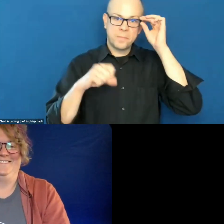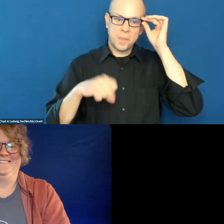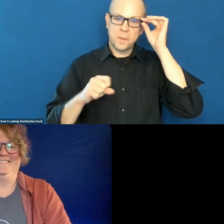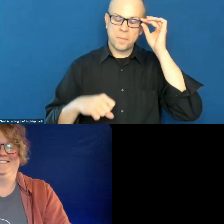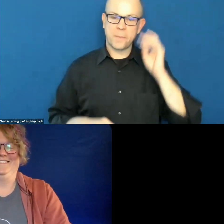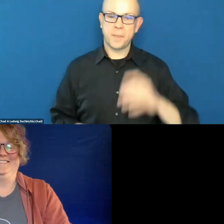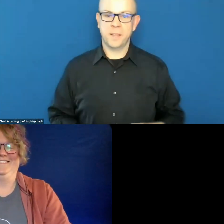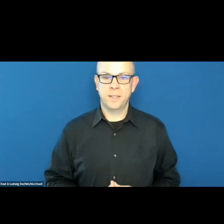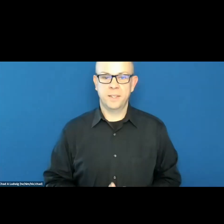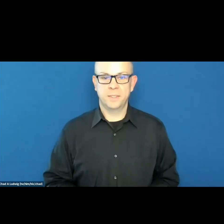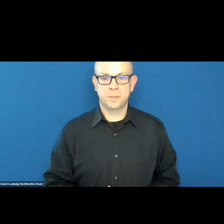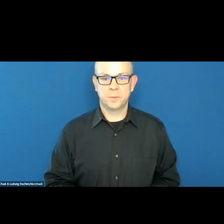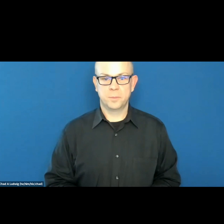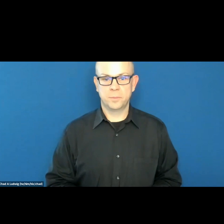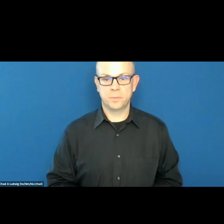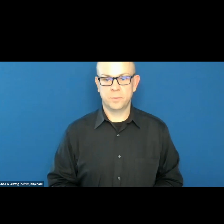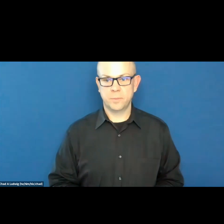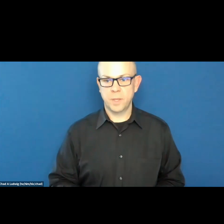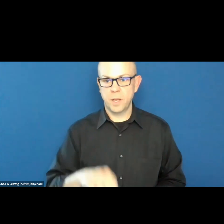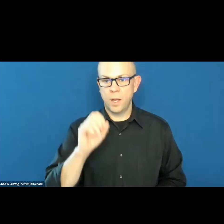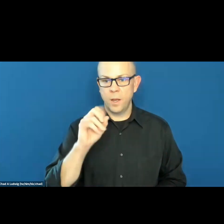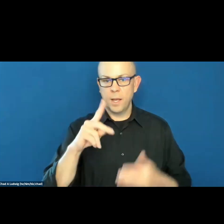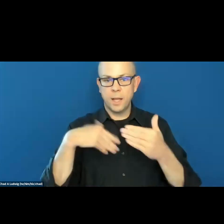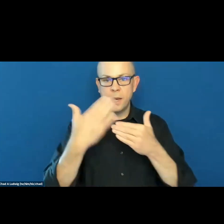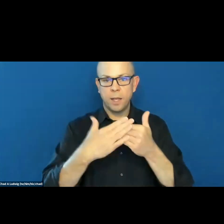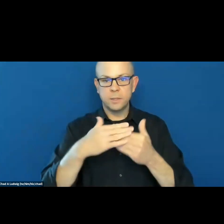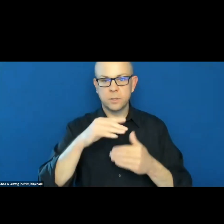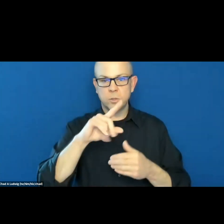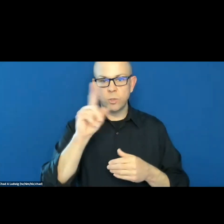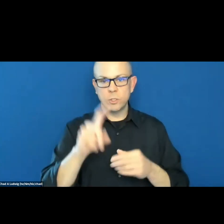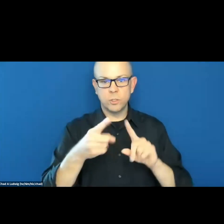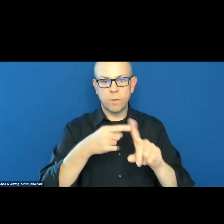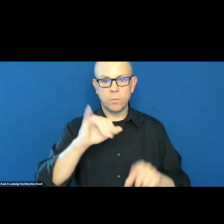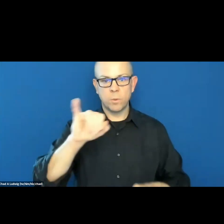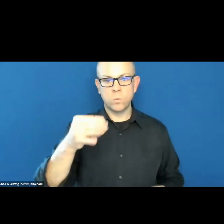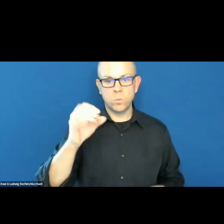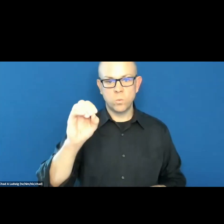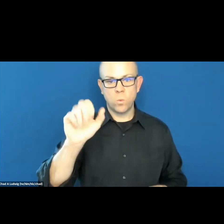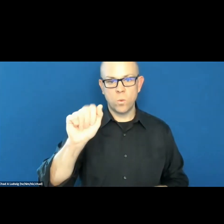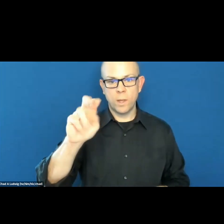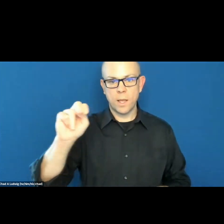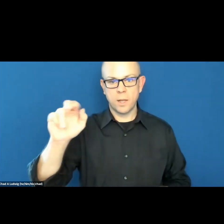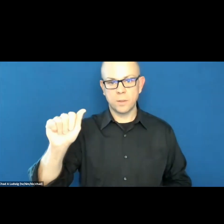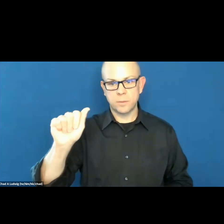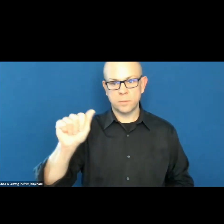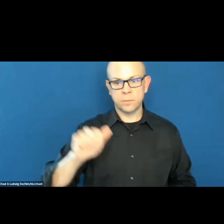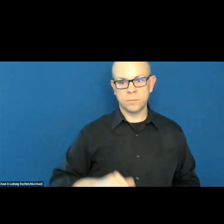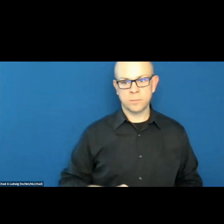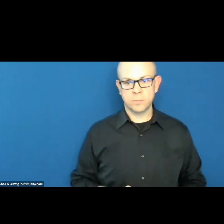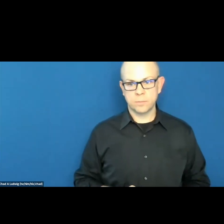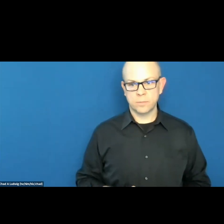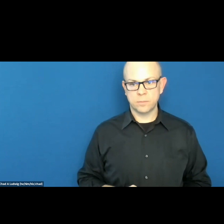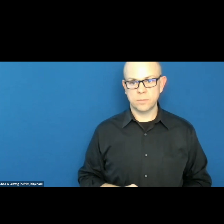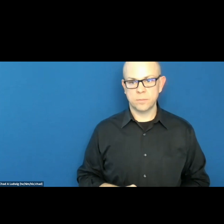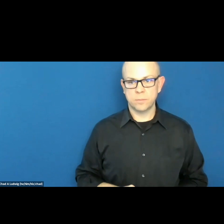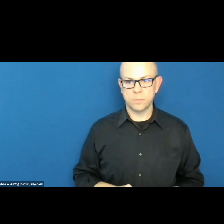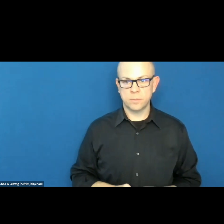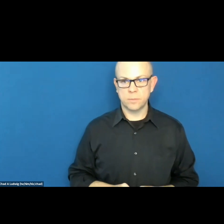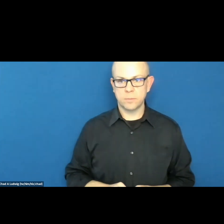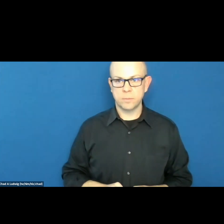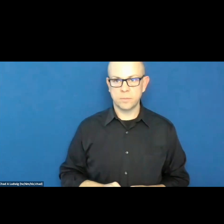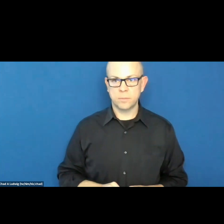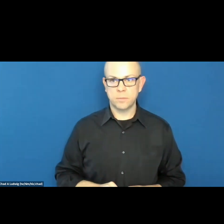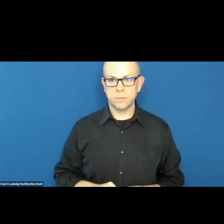so you guys can help. Is that something you can do? Absolutely, for sure. So the next question is from Joanna.